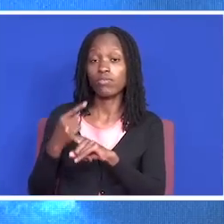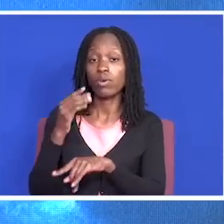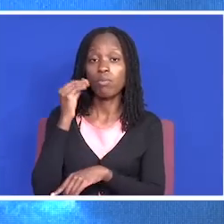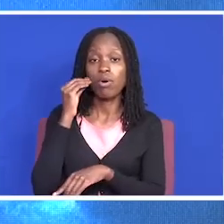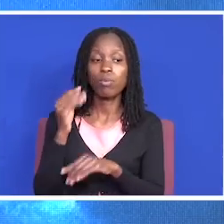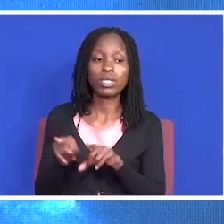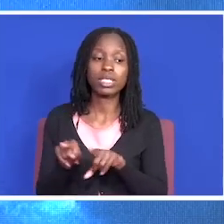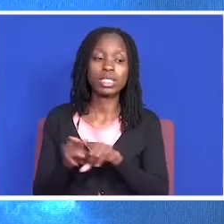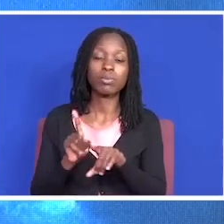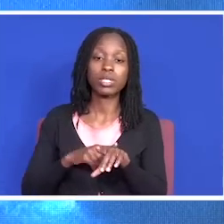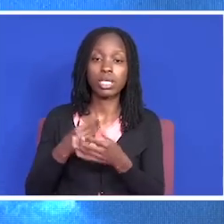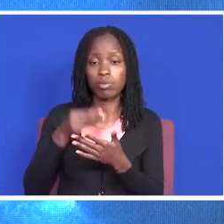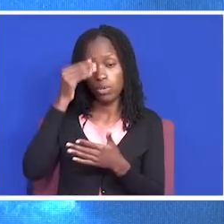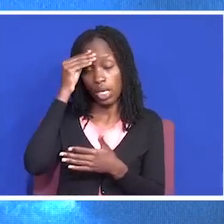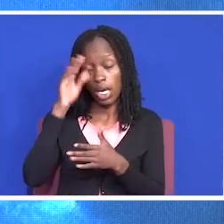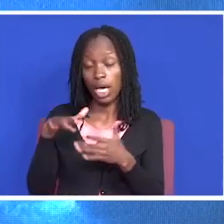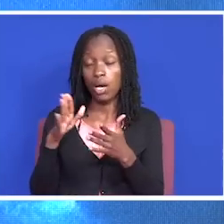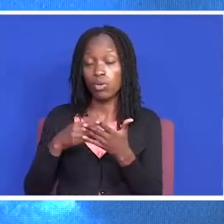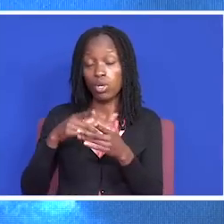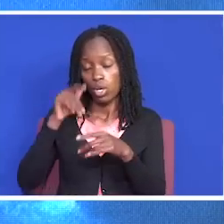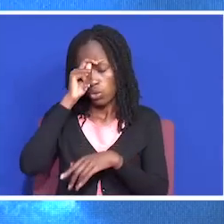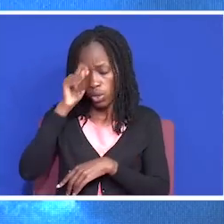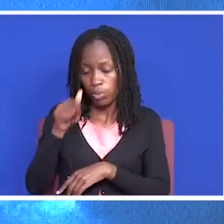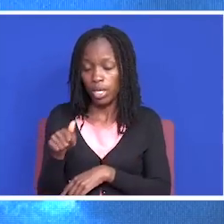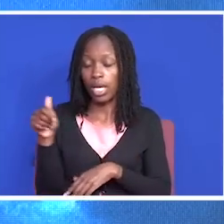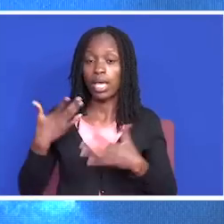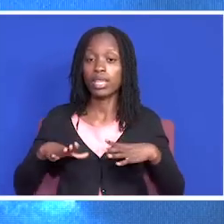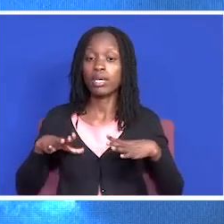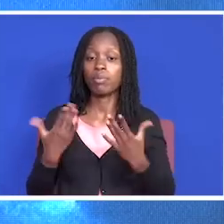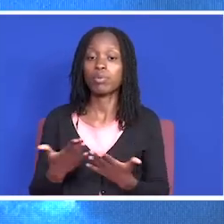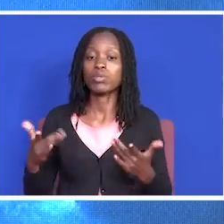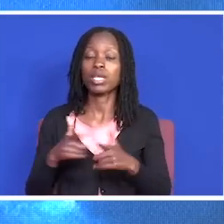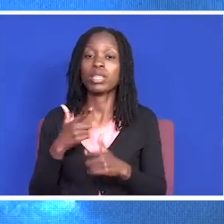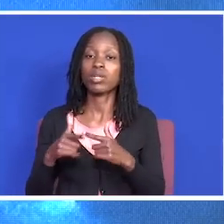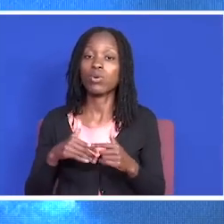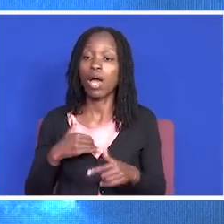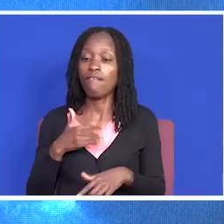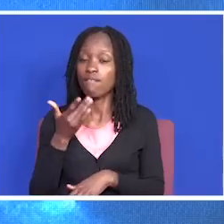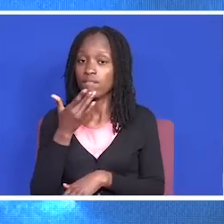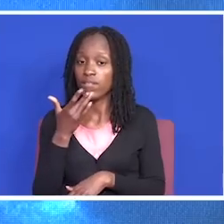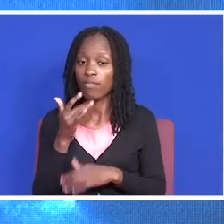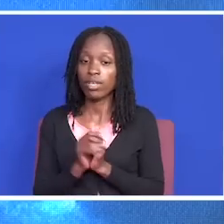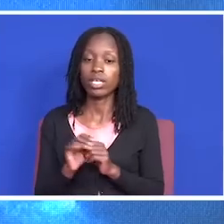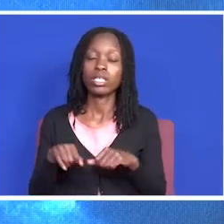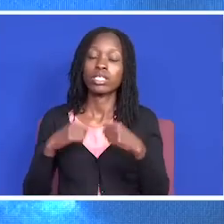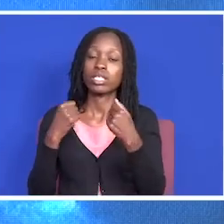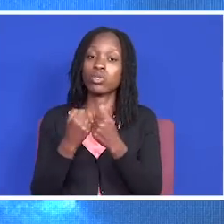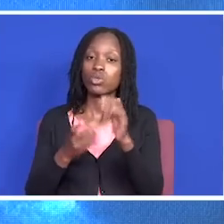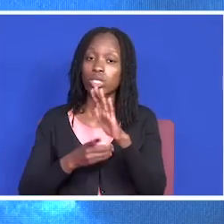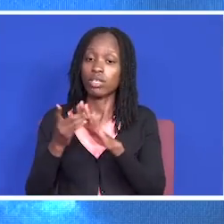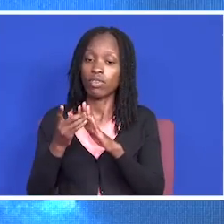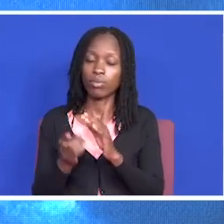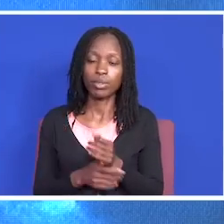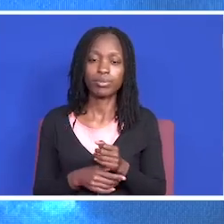process, when you learn how to respect other people's property, you have favor with them, social